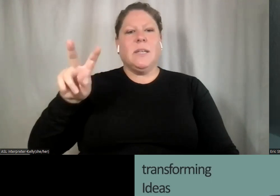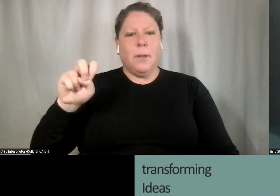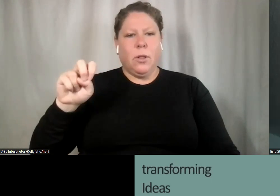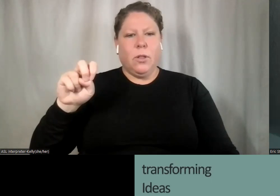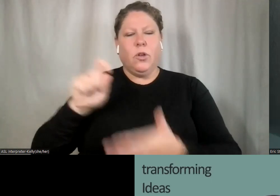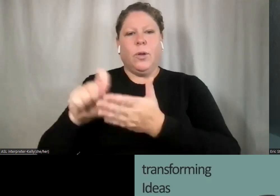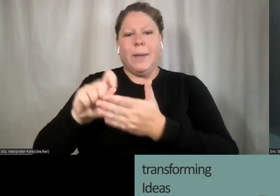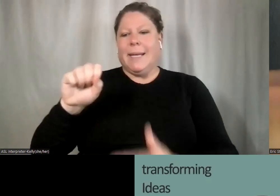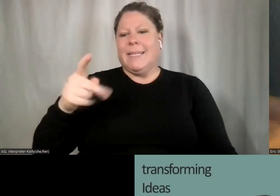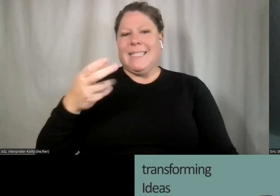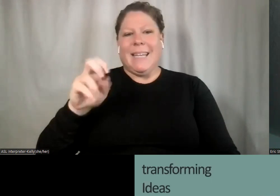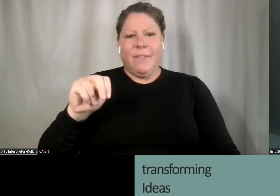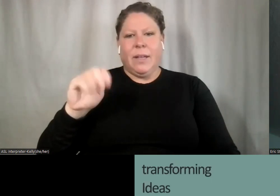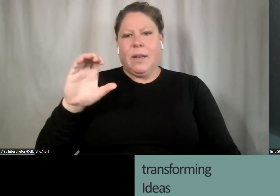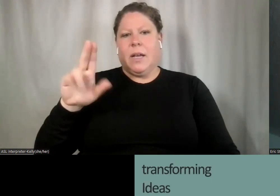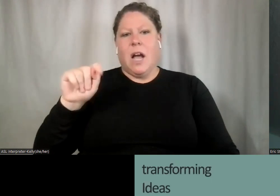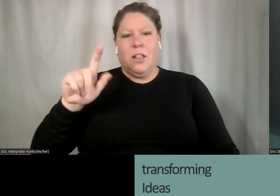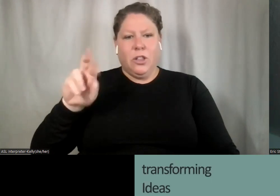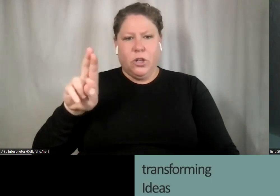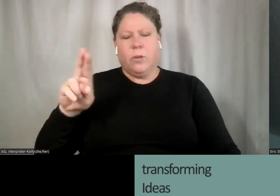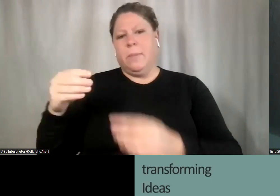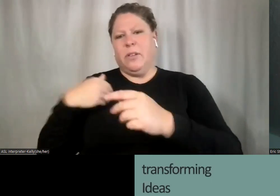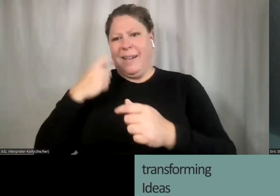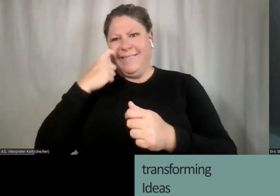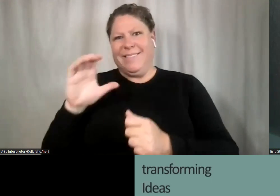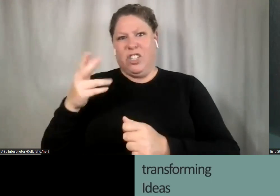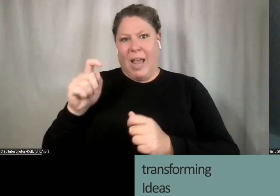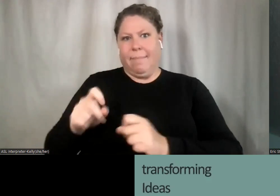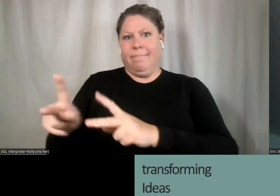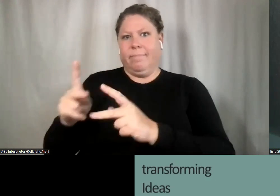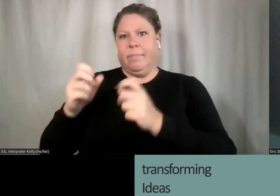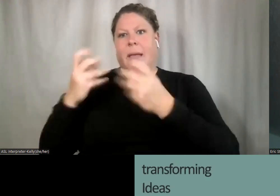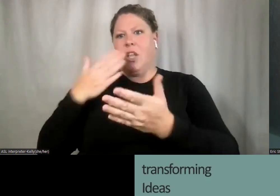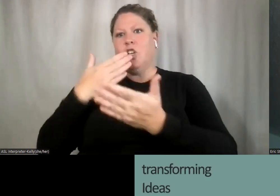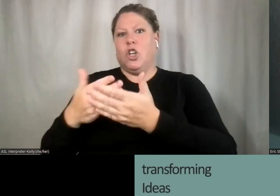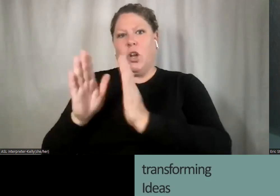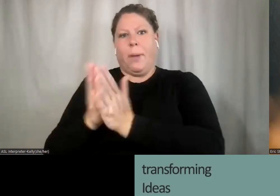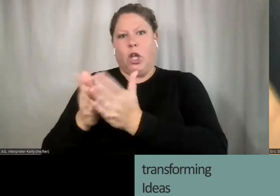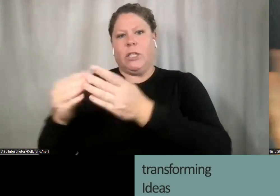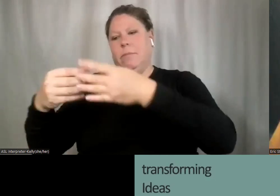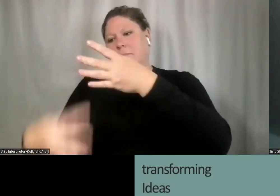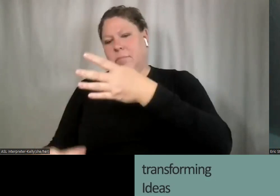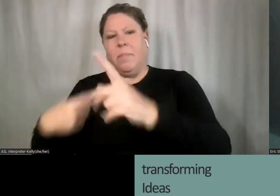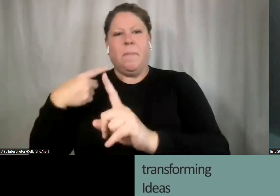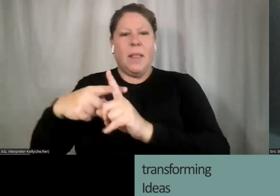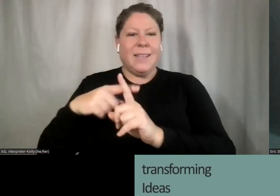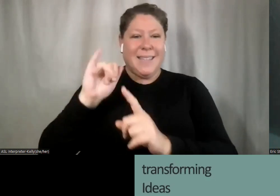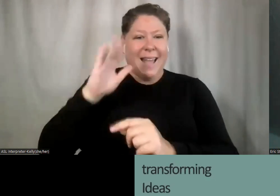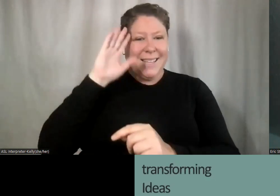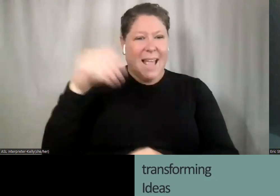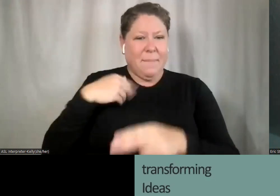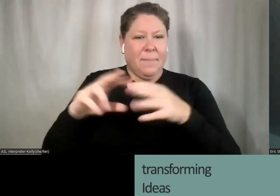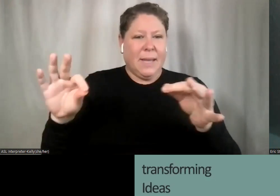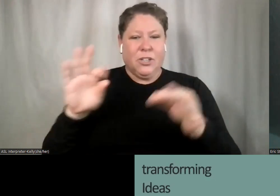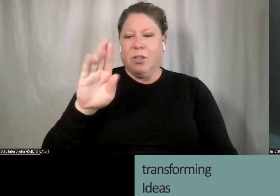these are really generally good books, and I also added a podcast by Brendan Boyle from IDEO. So these are some good reads.